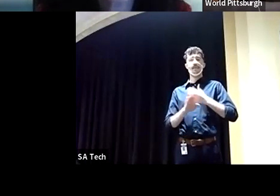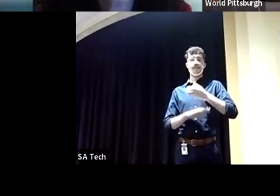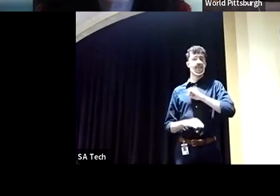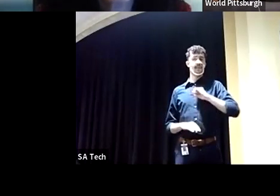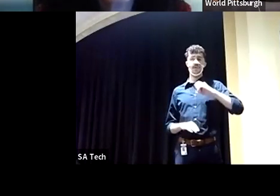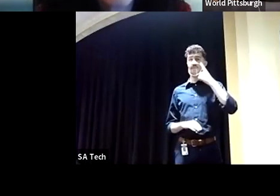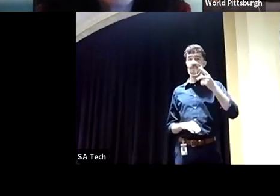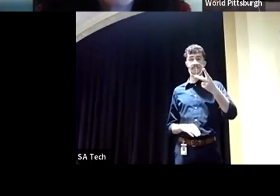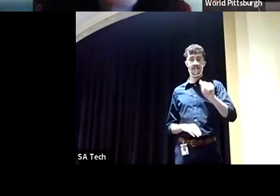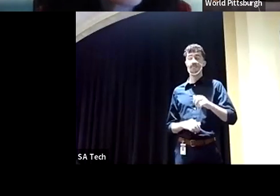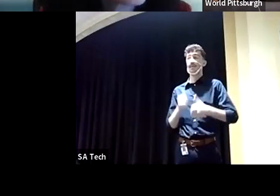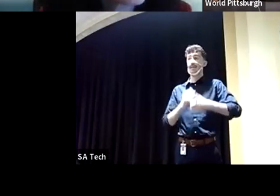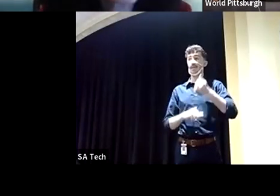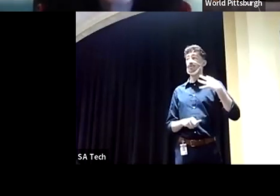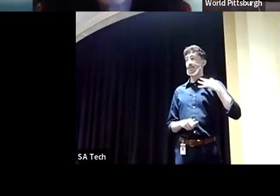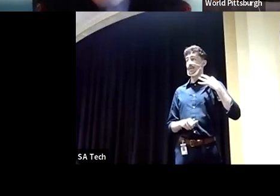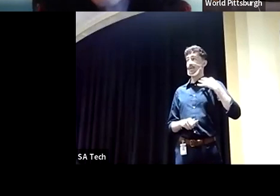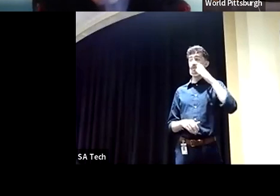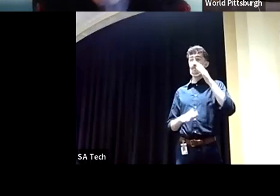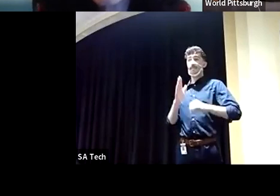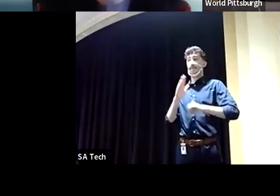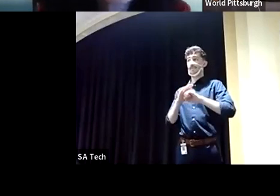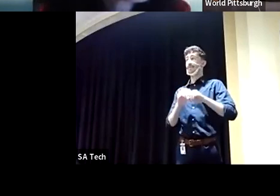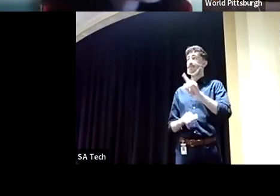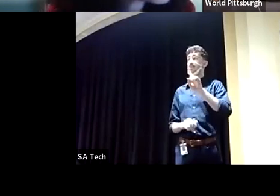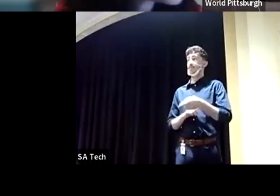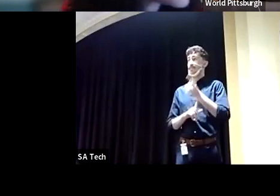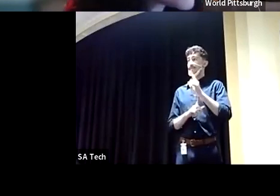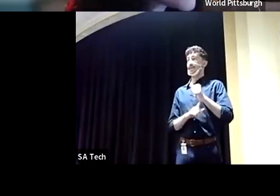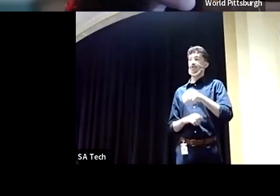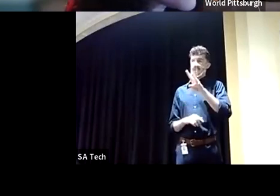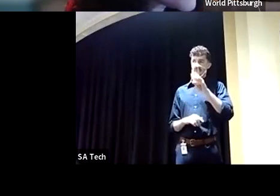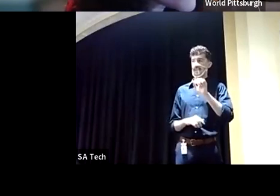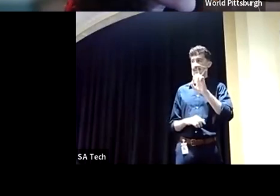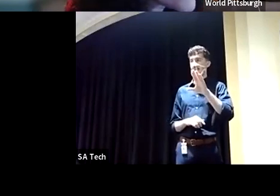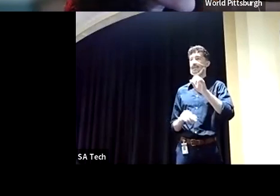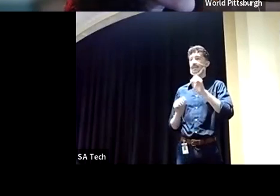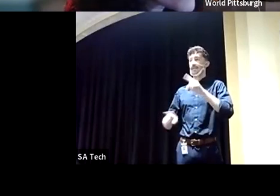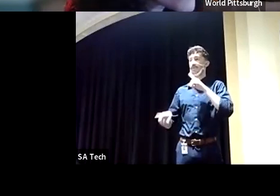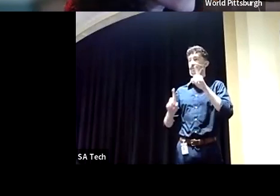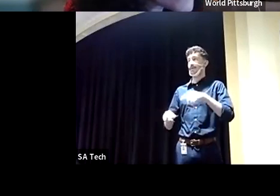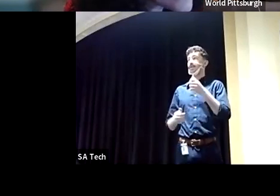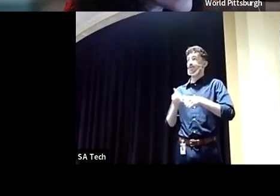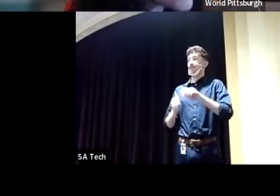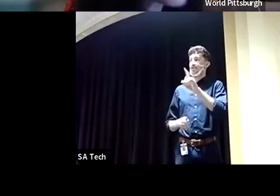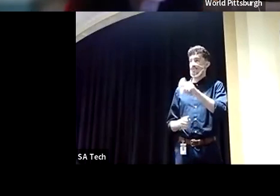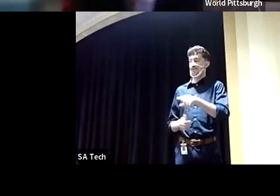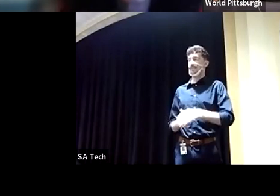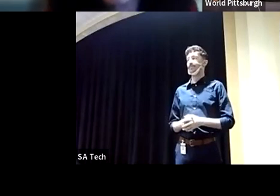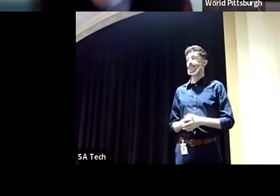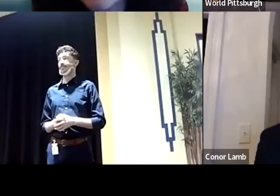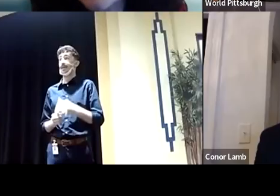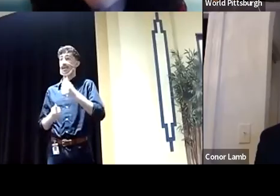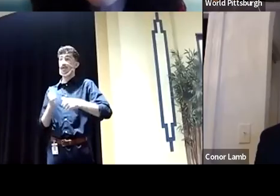Each candidate will have a maximum of one minute, 60 seconds to respond to each question we ask. Each